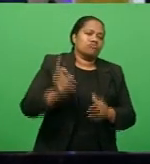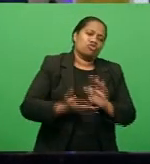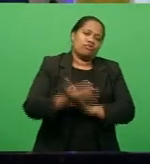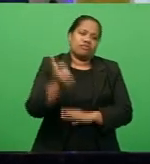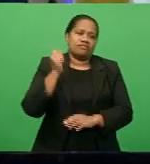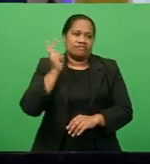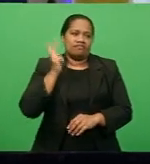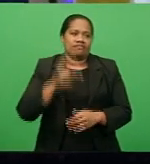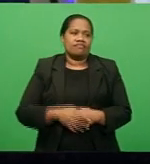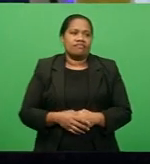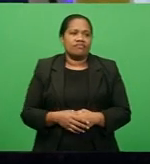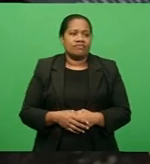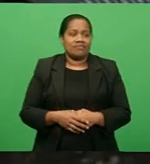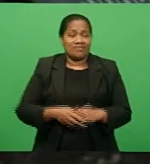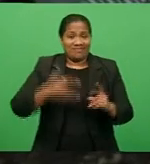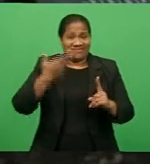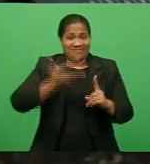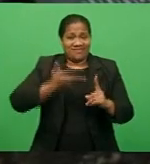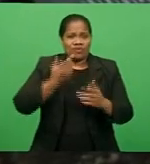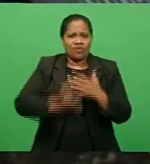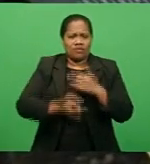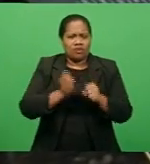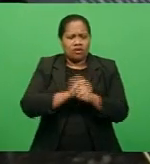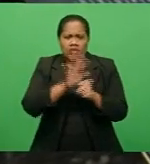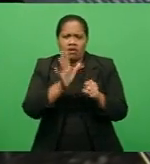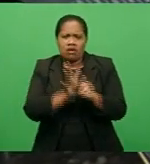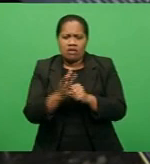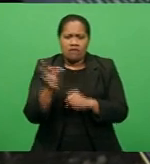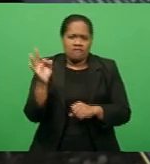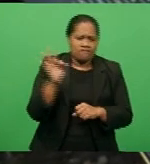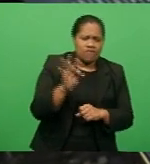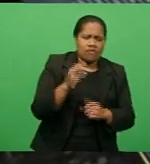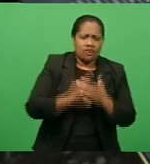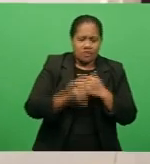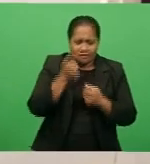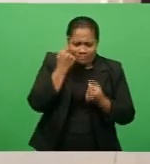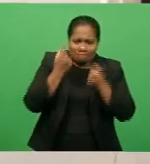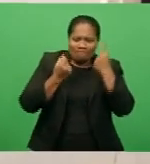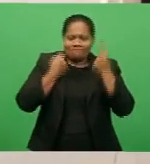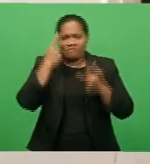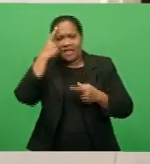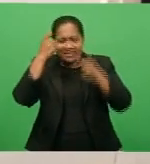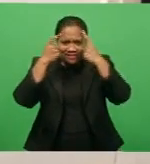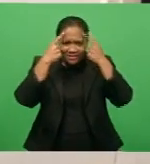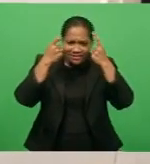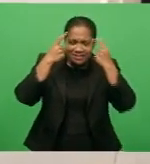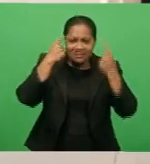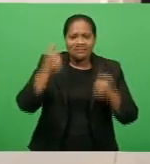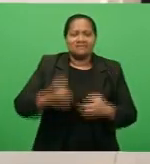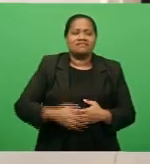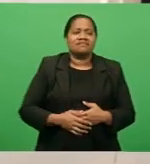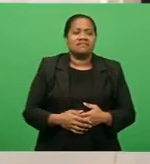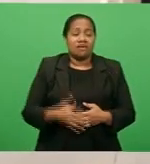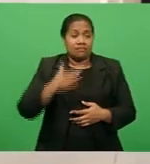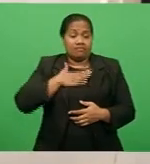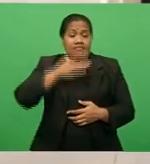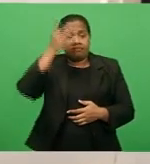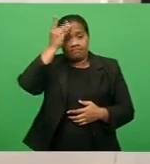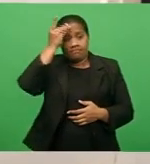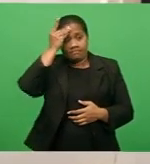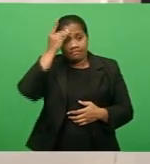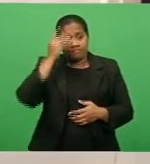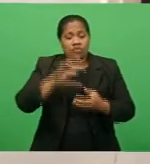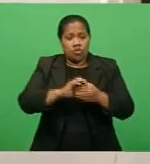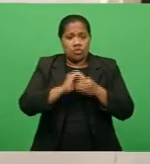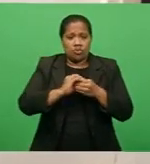says COVID-19 has forced him to come up with new ideas to be sustainable. So, my dad owns Coffee Farms